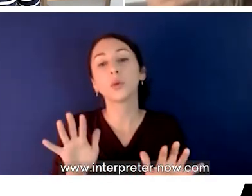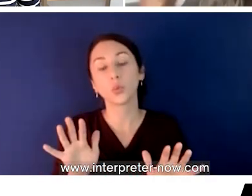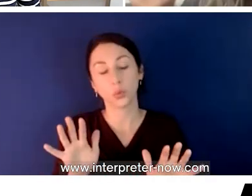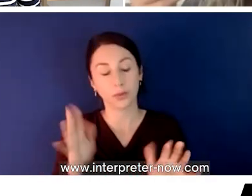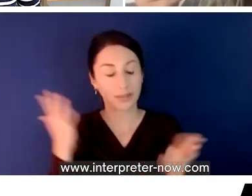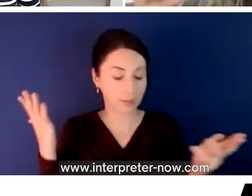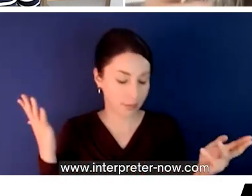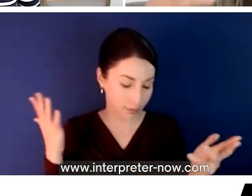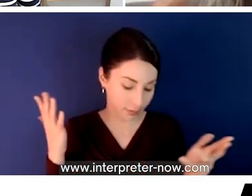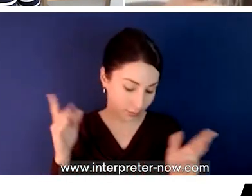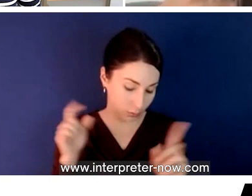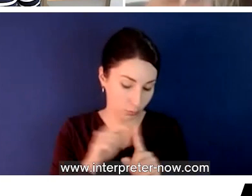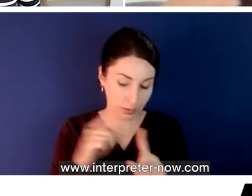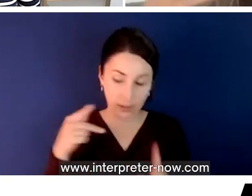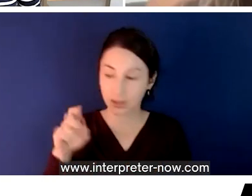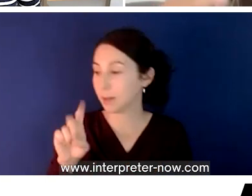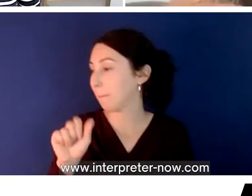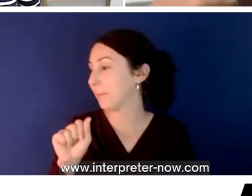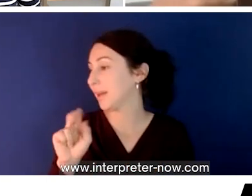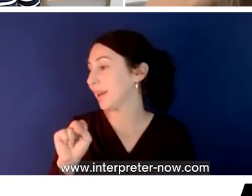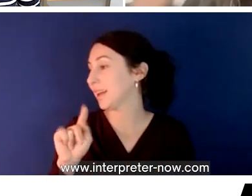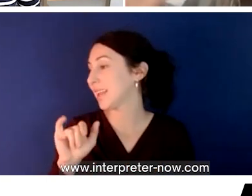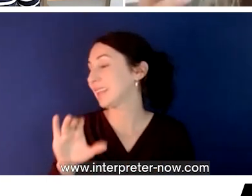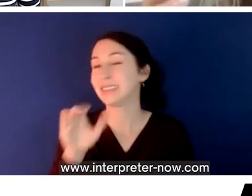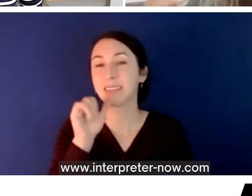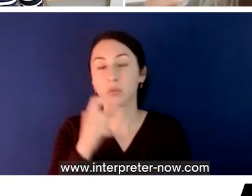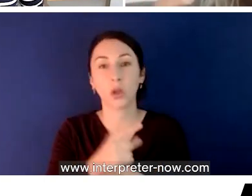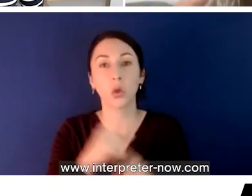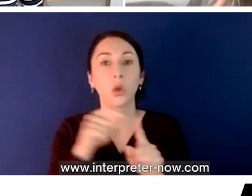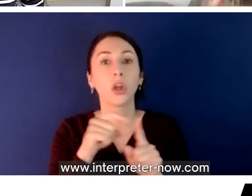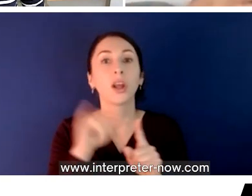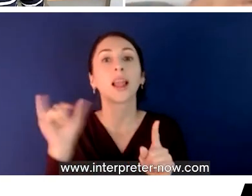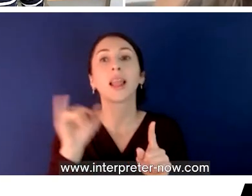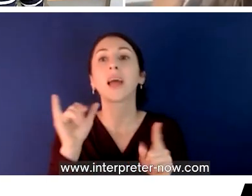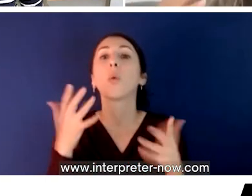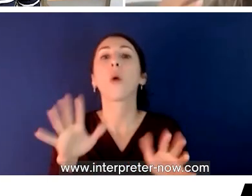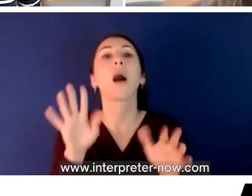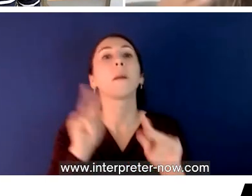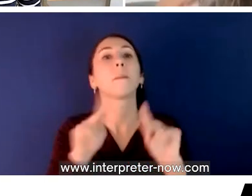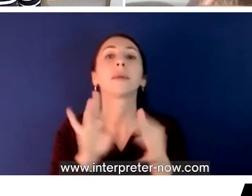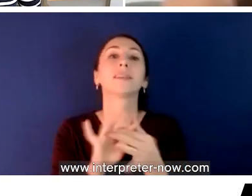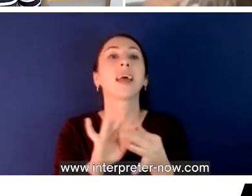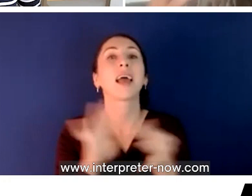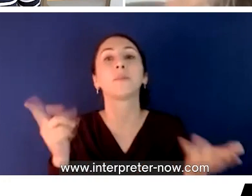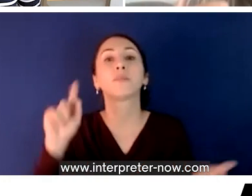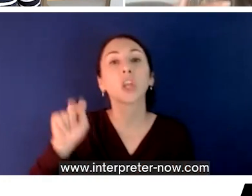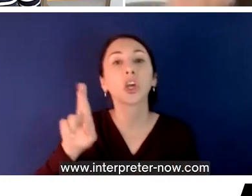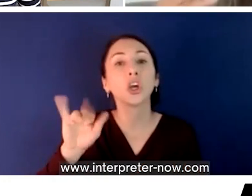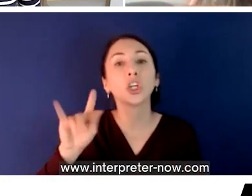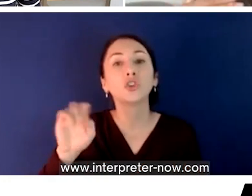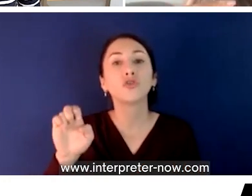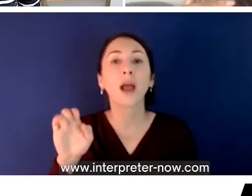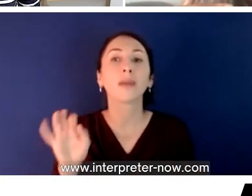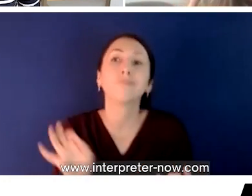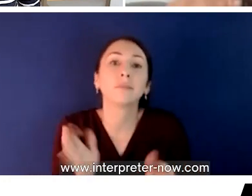it's not pedantic responses. She didn't want people like saying trite stuff to her or like, right? And so, you know, one of the suggestions was like, well,